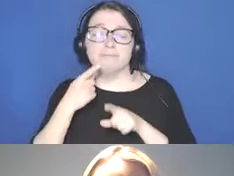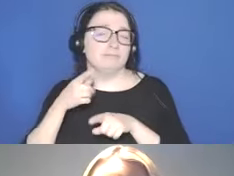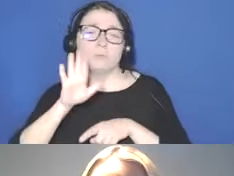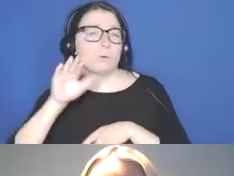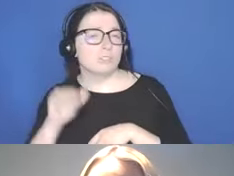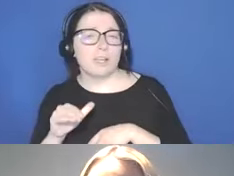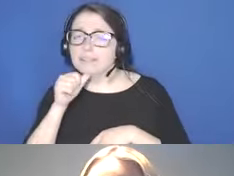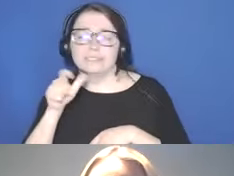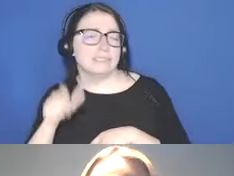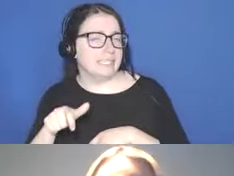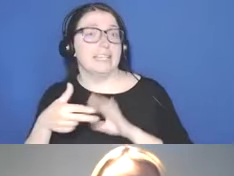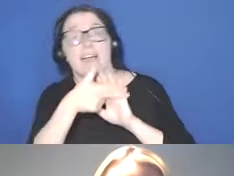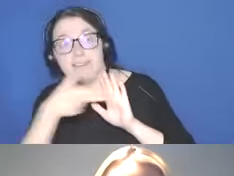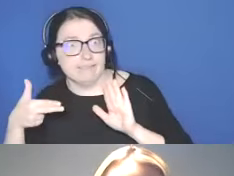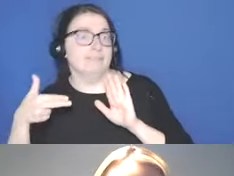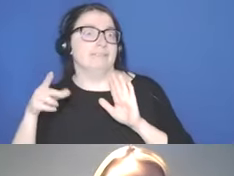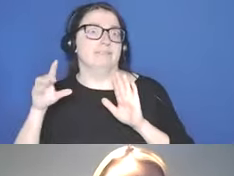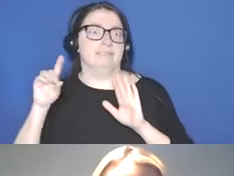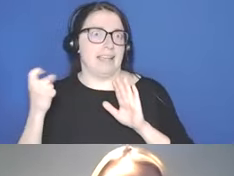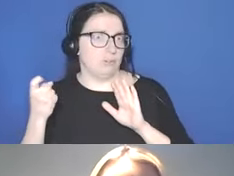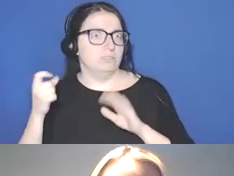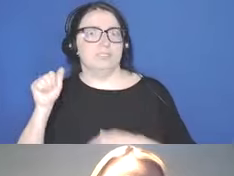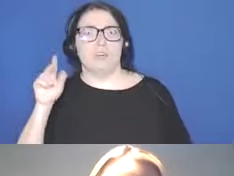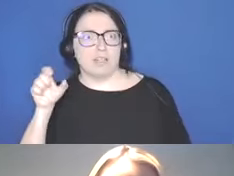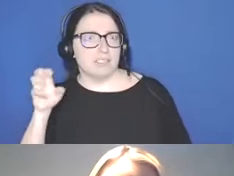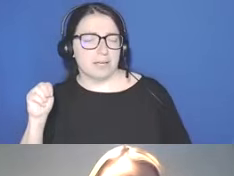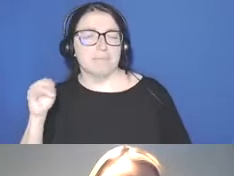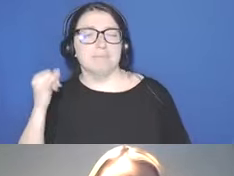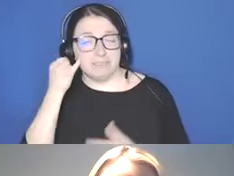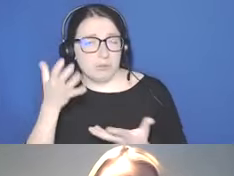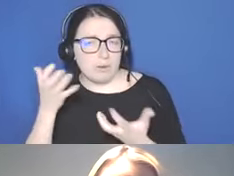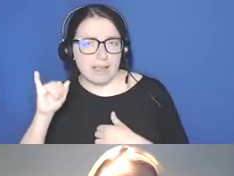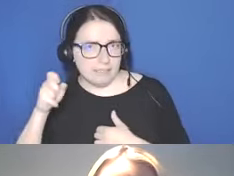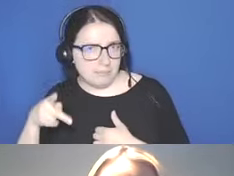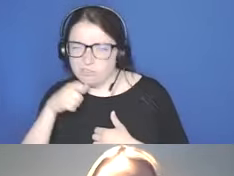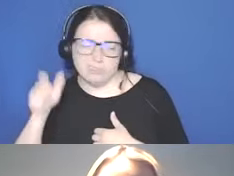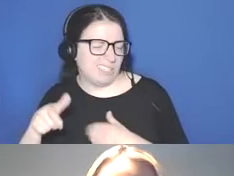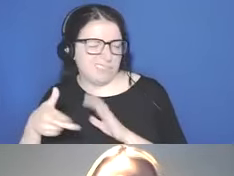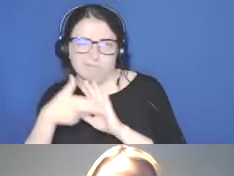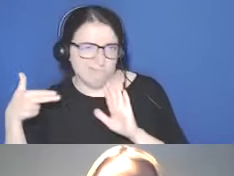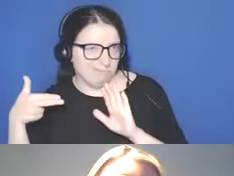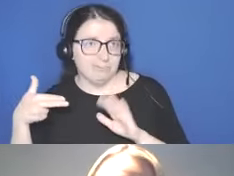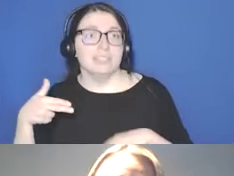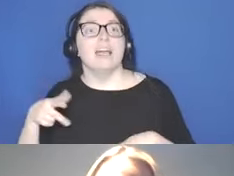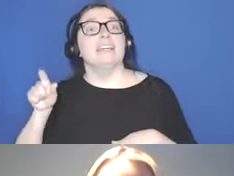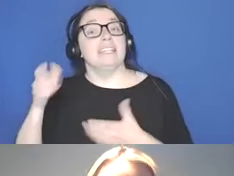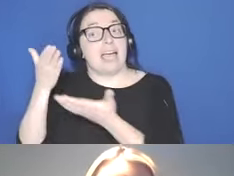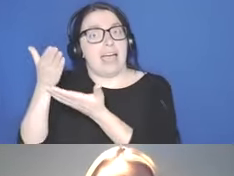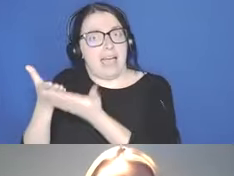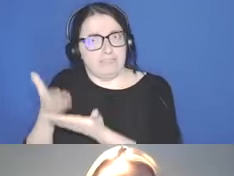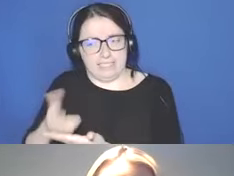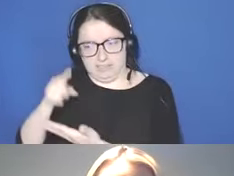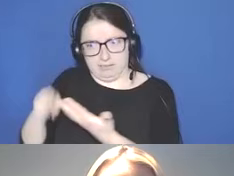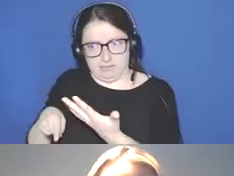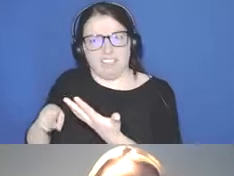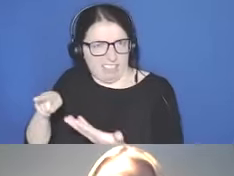autism to be classified for an IEP and to get those therapy supports. They just need evidence that they need those